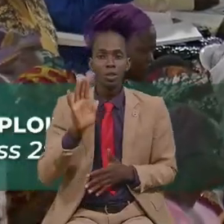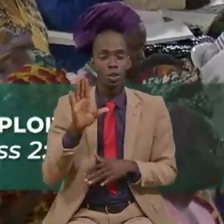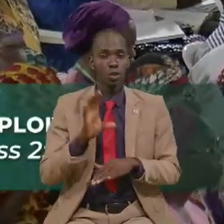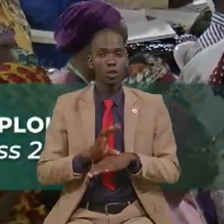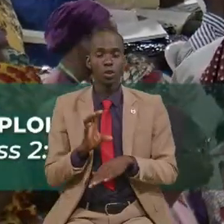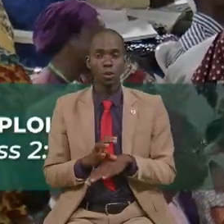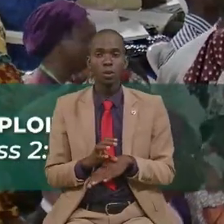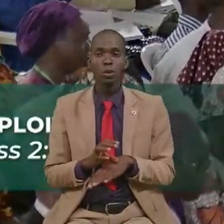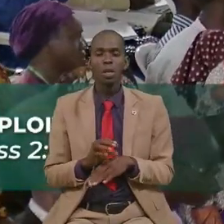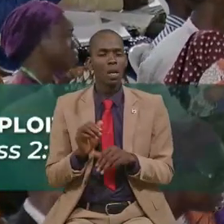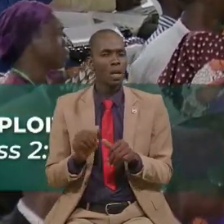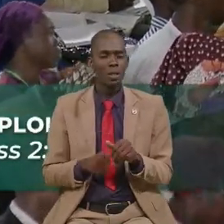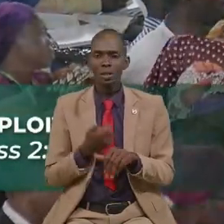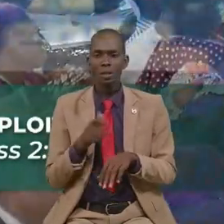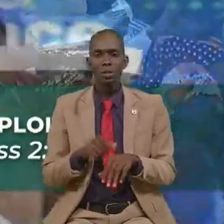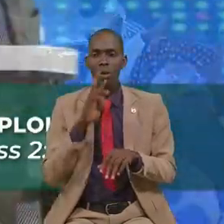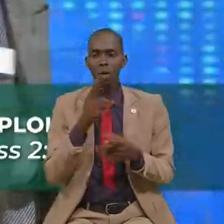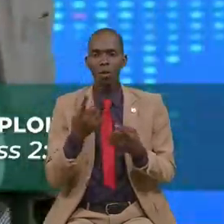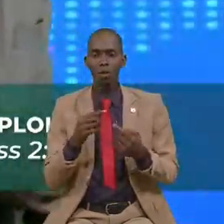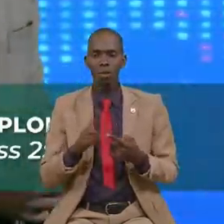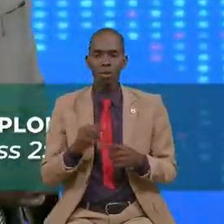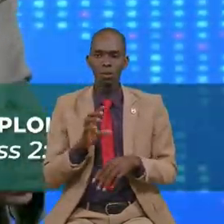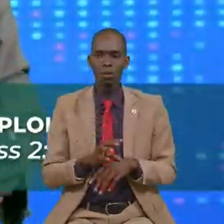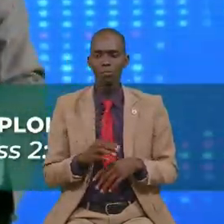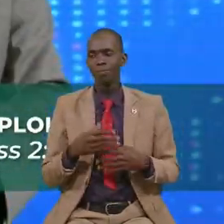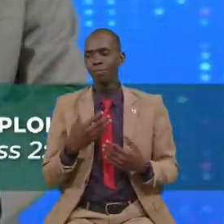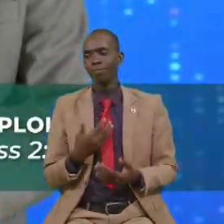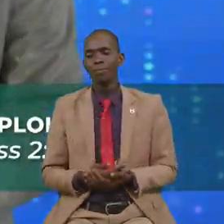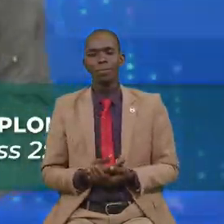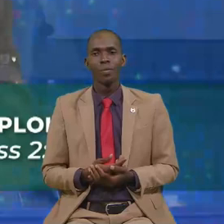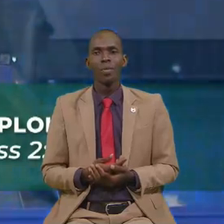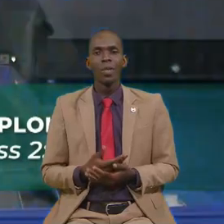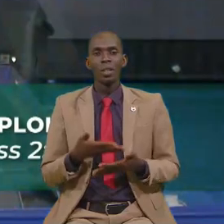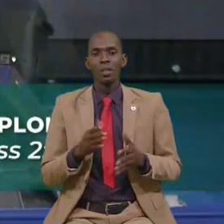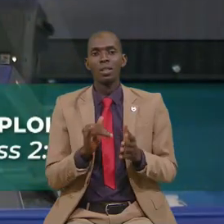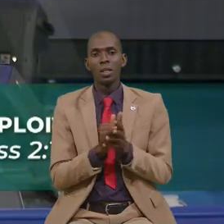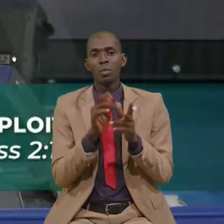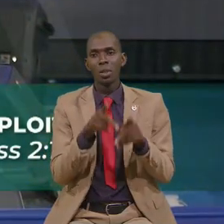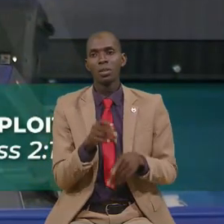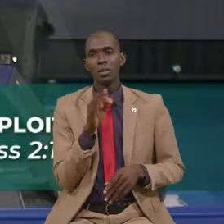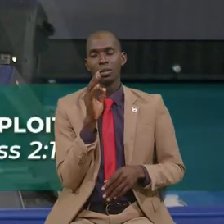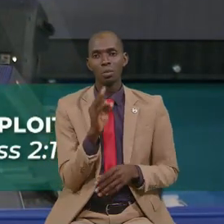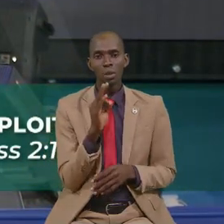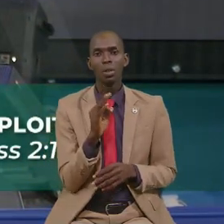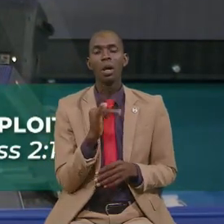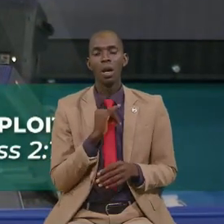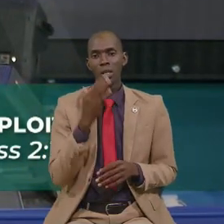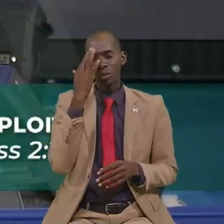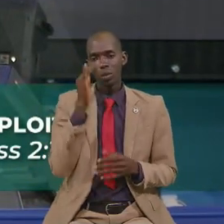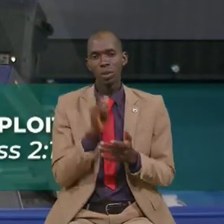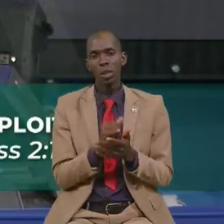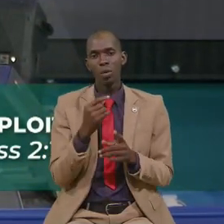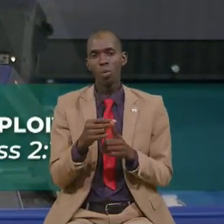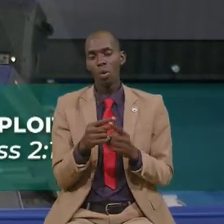Your church, anytime you're coming, it was okay. He comes again, let him preach. And I know when he goes in this year, it will go out the other